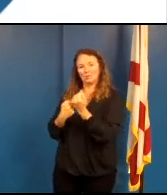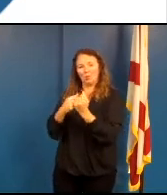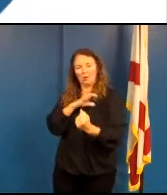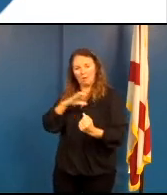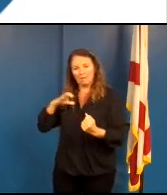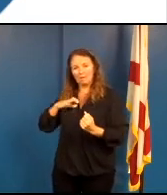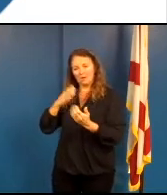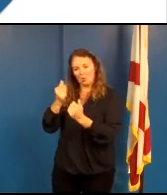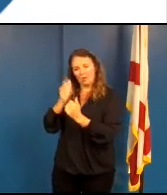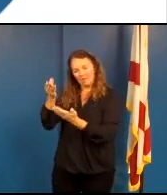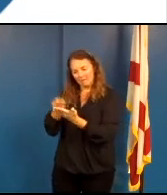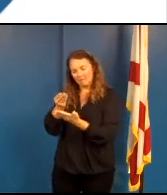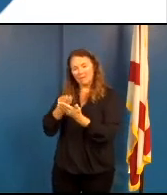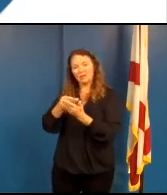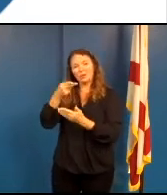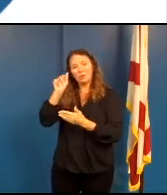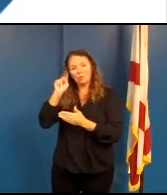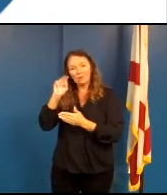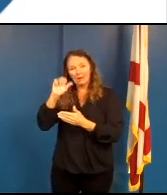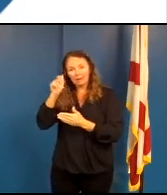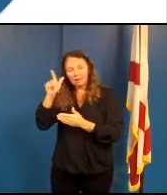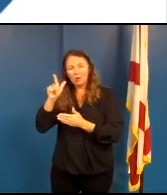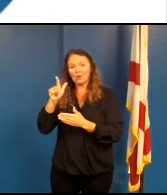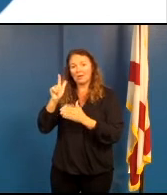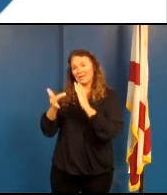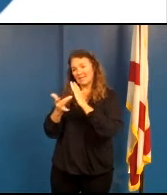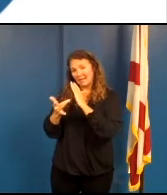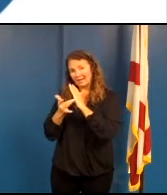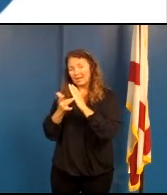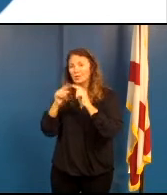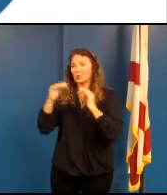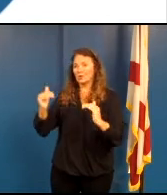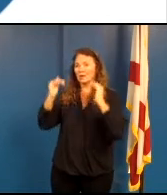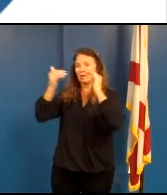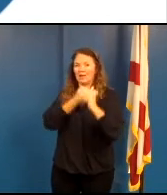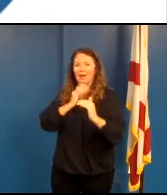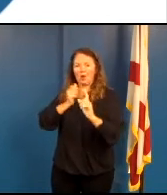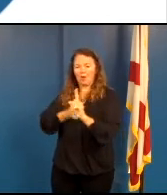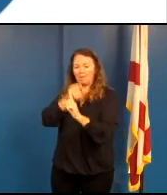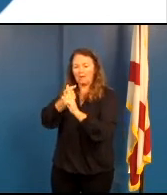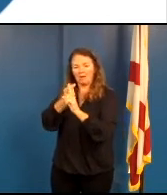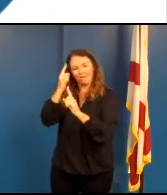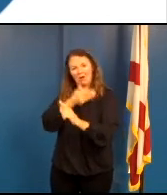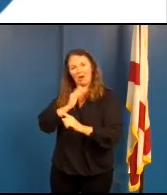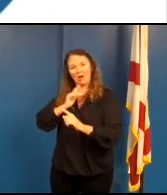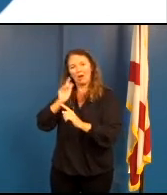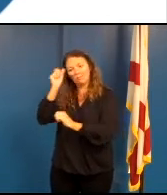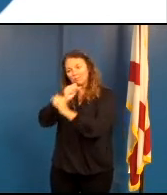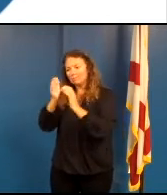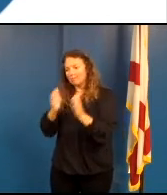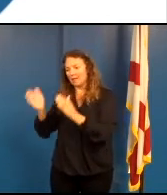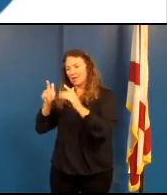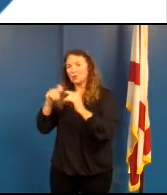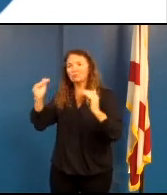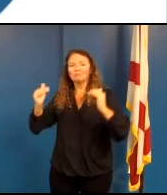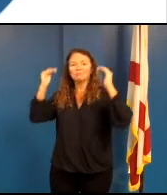and physical plan, human capital and technology of the college to advance the impact of the strategic plan and really advance